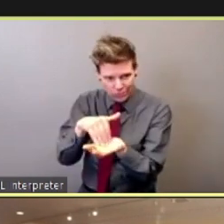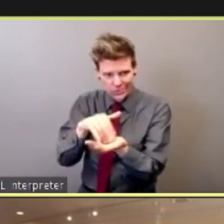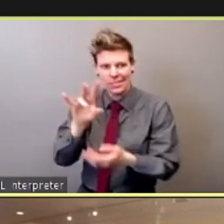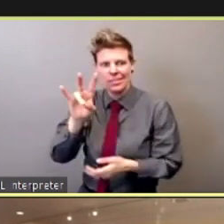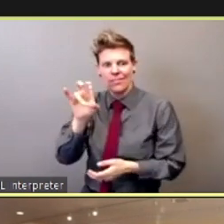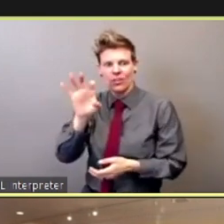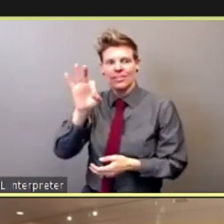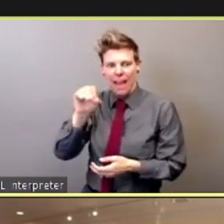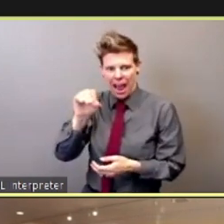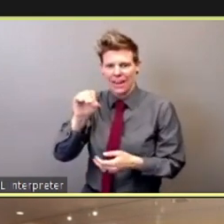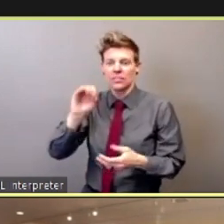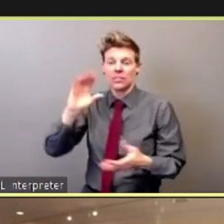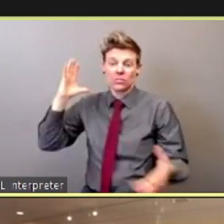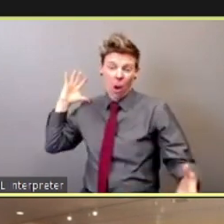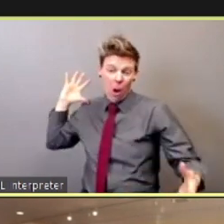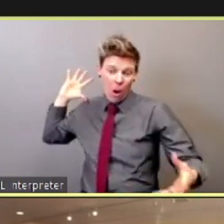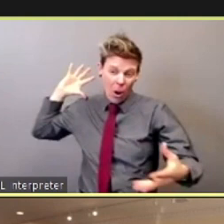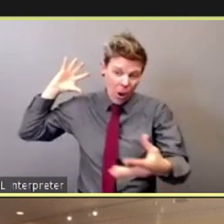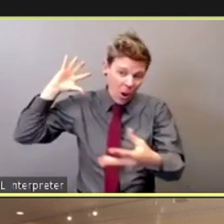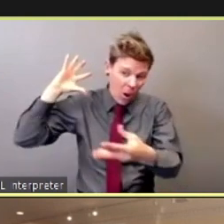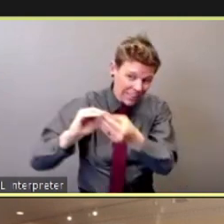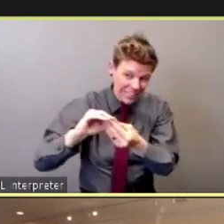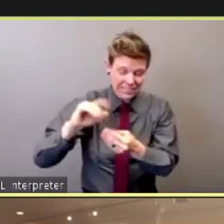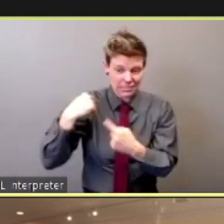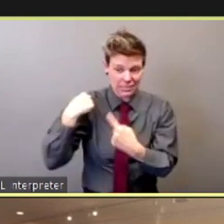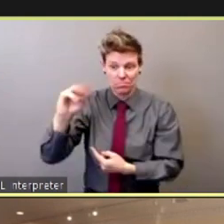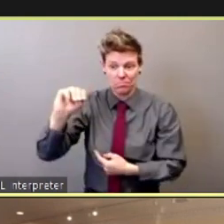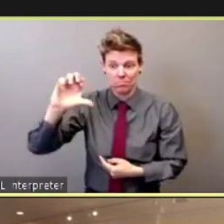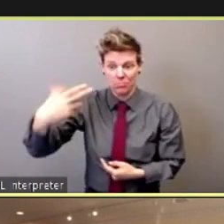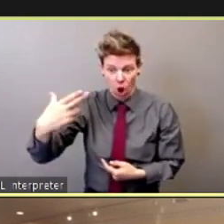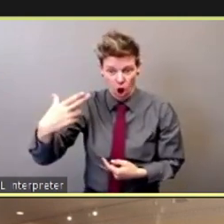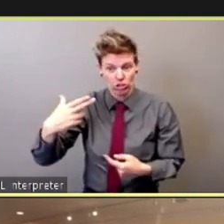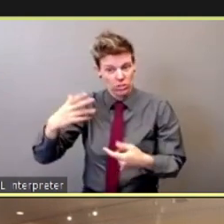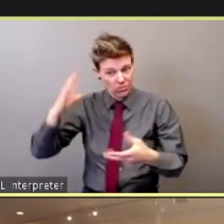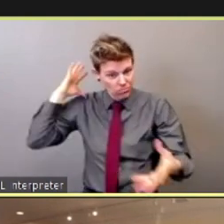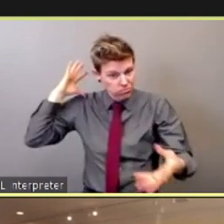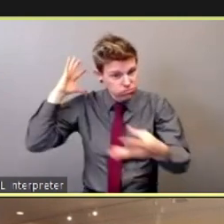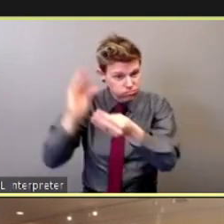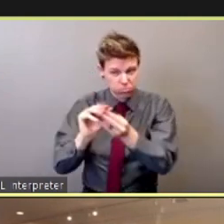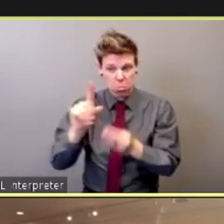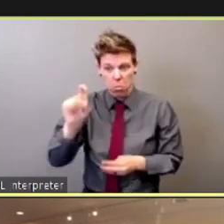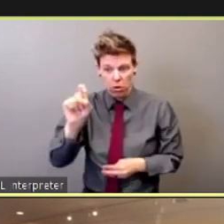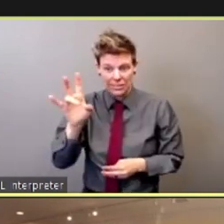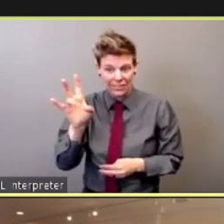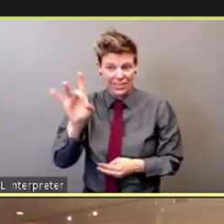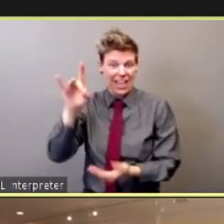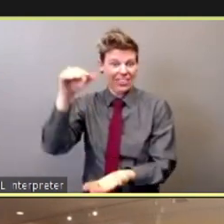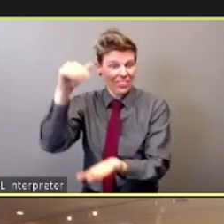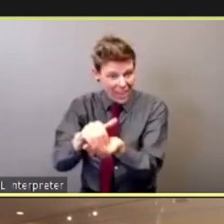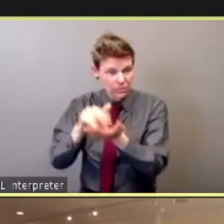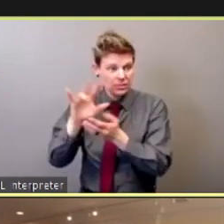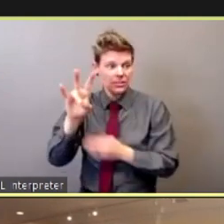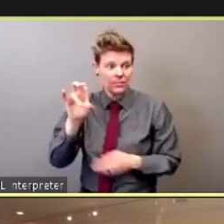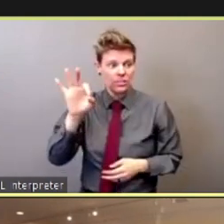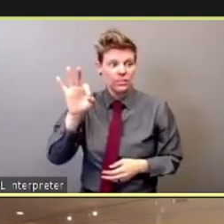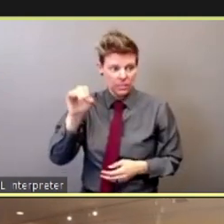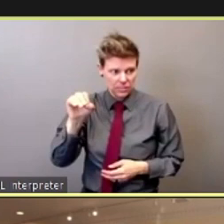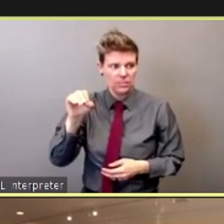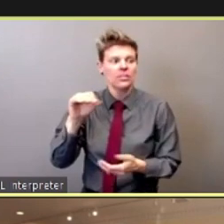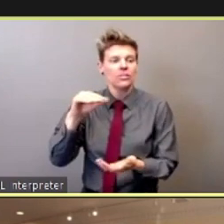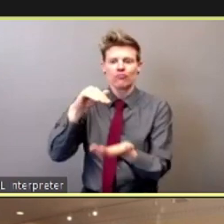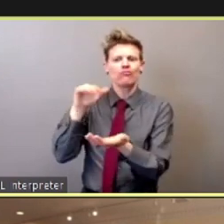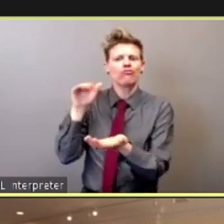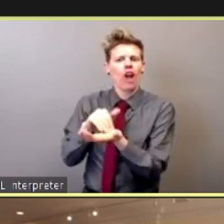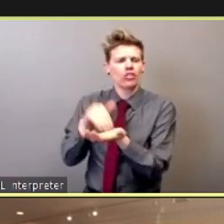178,790 total cases statewide. We're at the lowest. Dr. Grace will probably do more in-depth